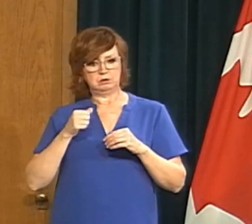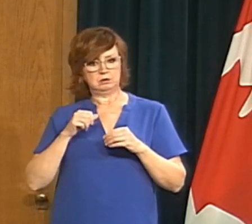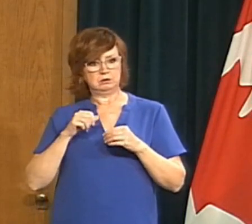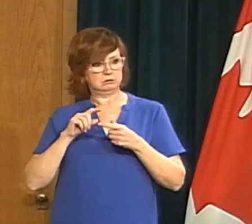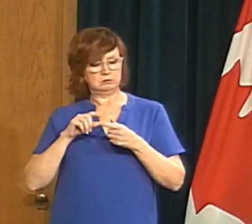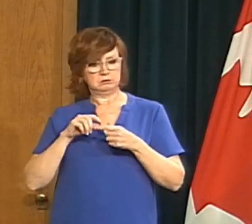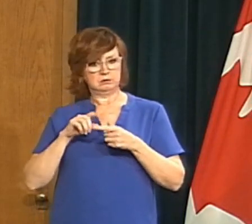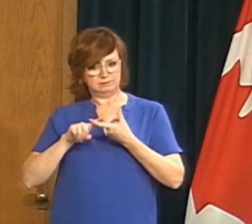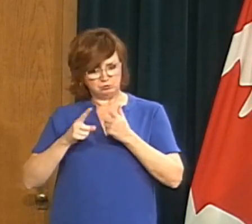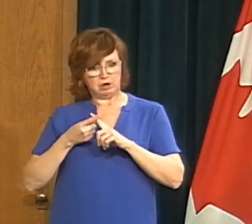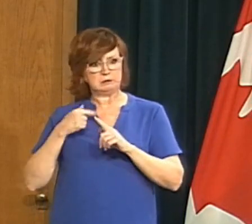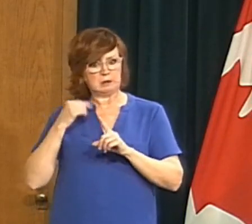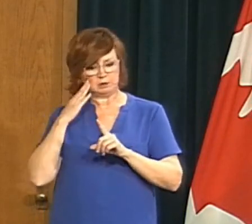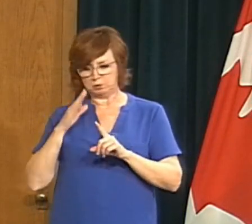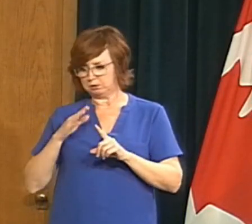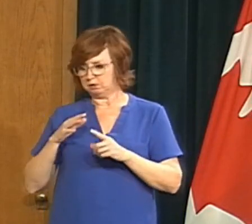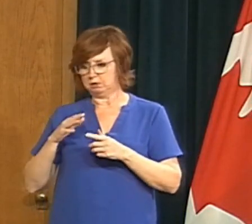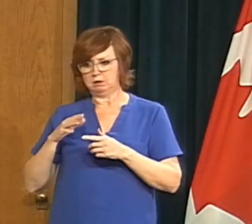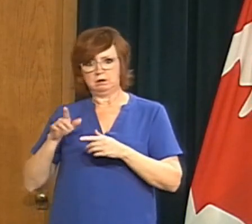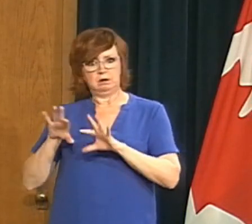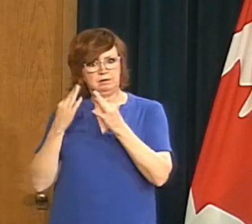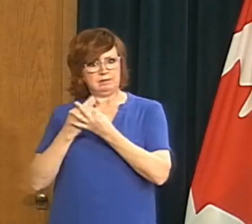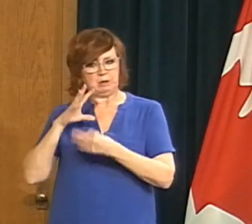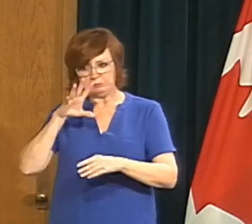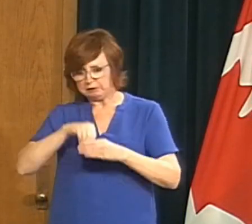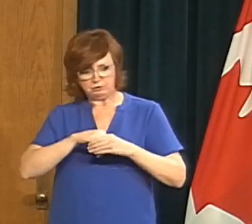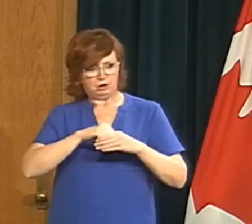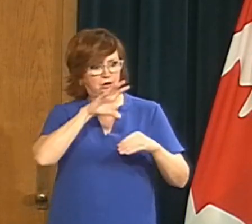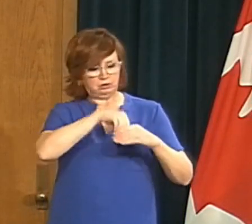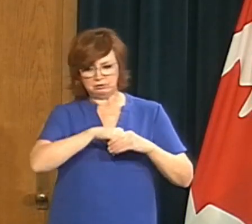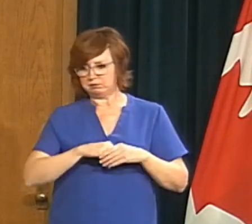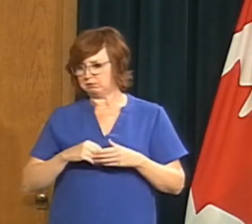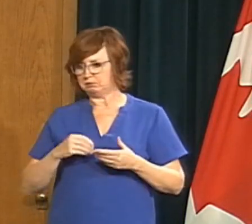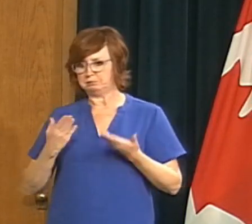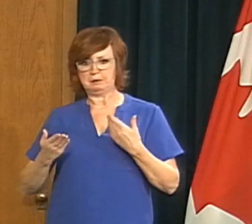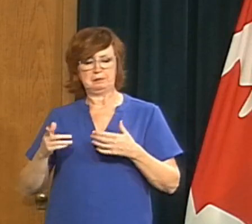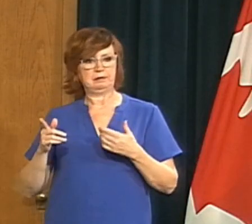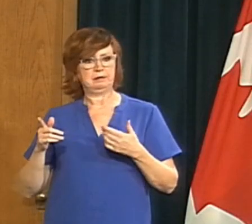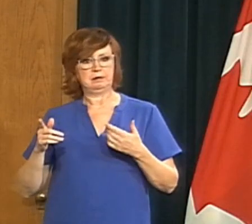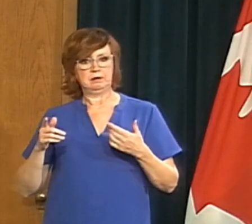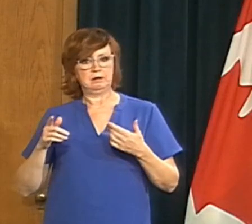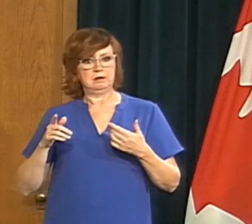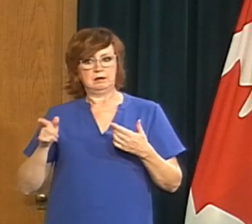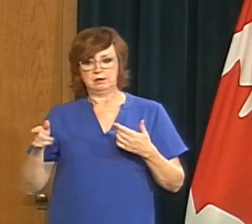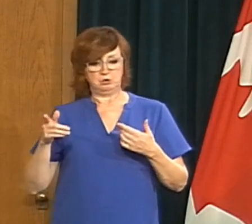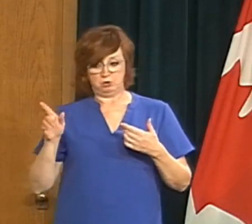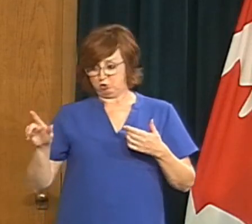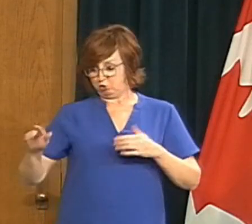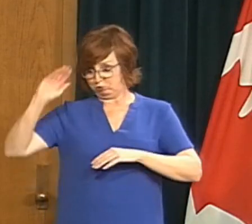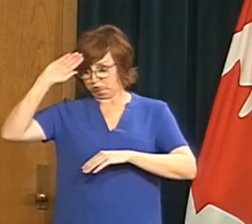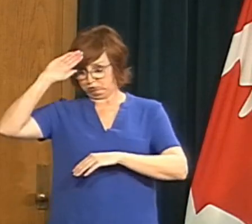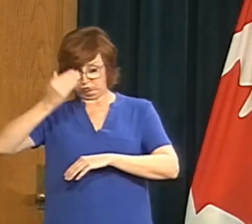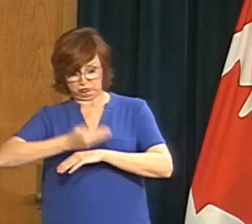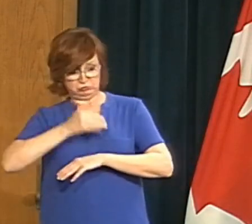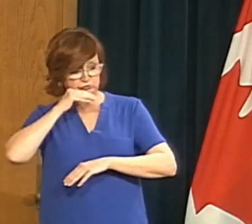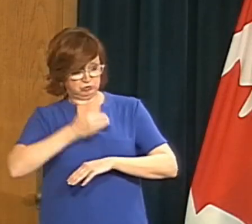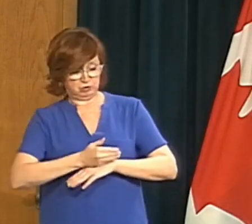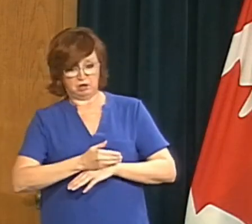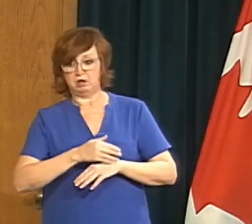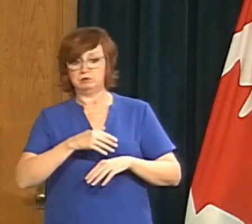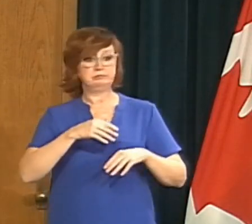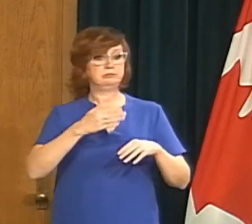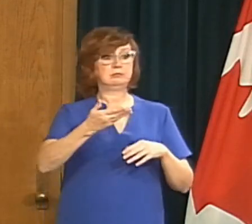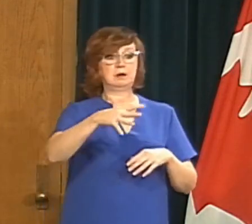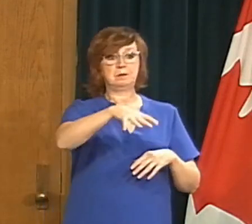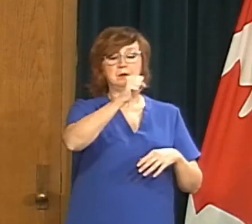they'll take them out for the afternoon, or they'll come in and spend the afternoon with them in activities. They're no longer allowed visitors, and so